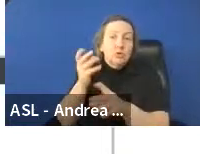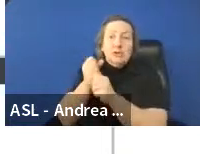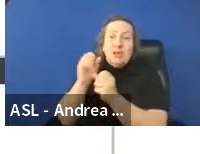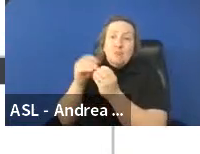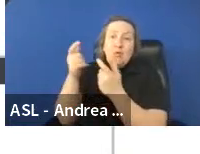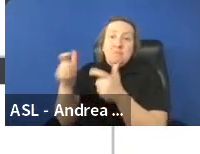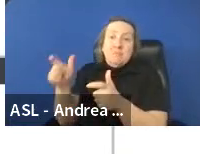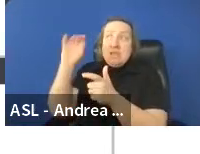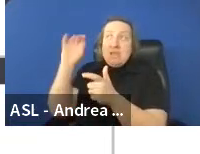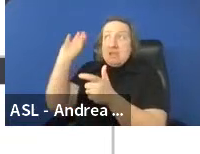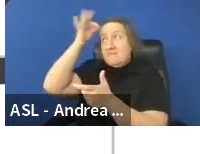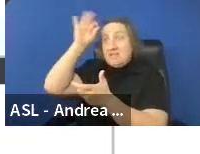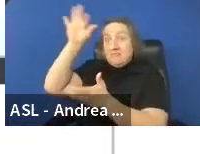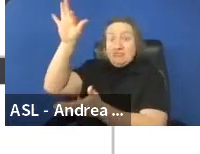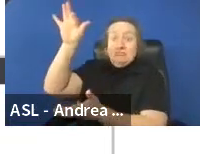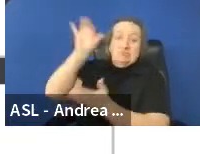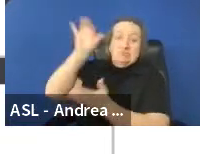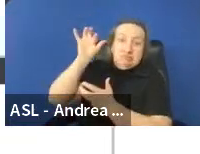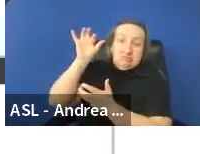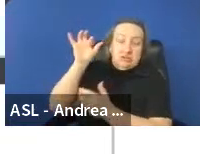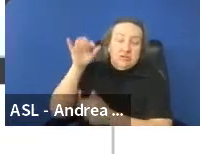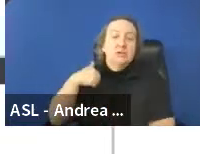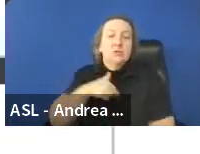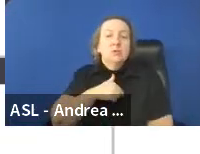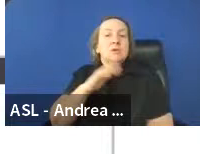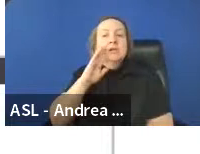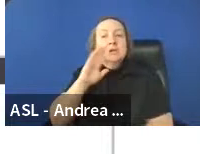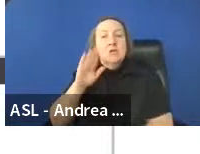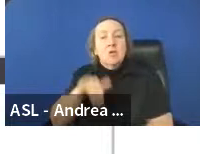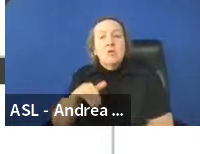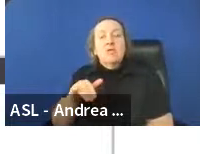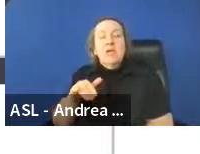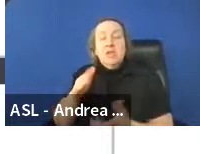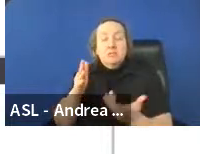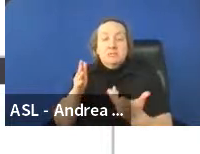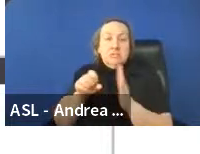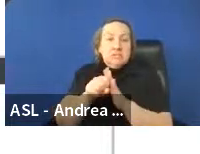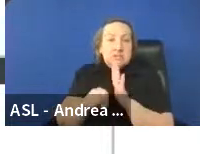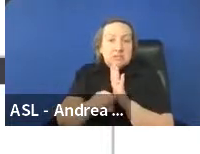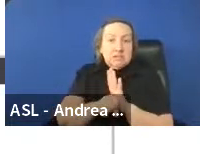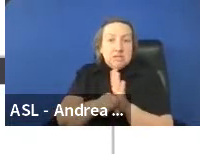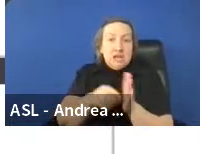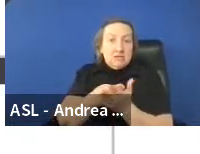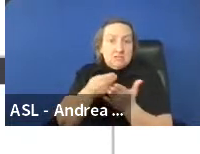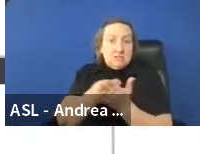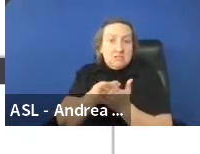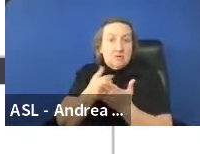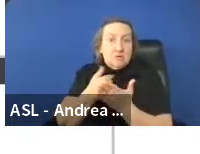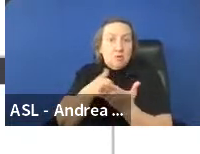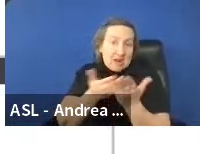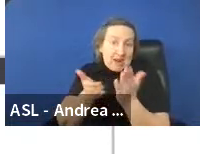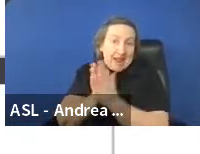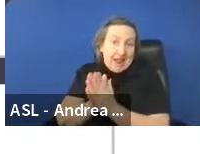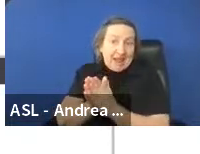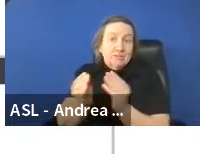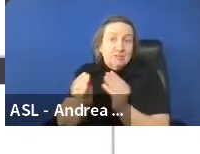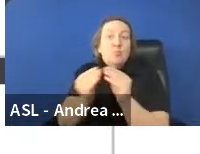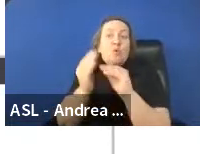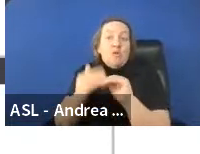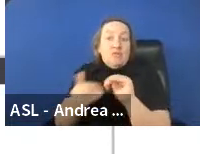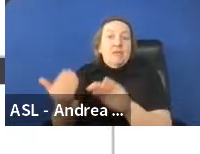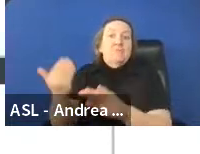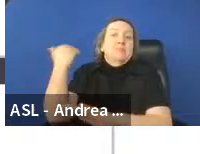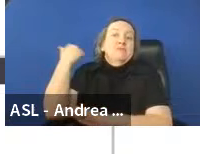of federal. We know that the ask of the state dollars has gone up from the previous program due